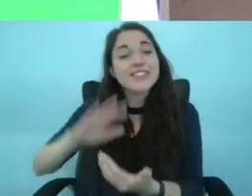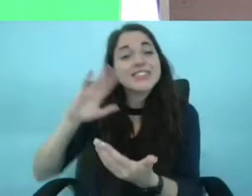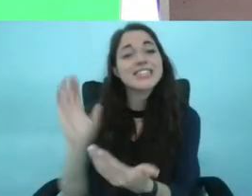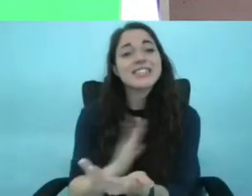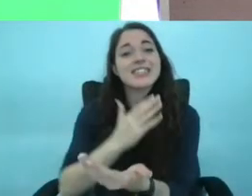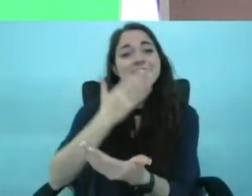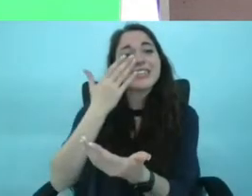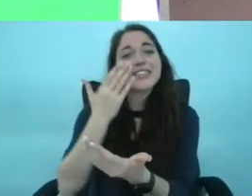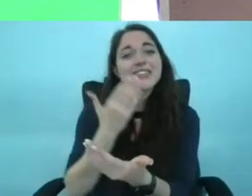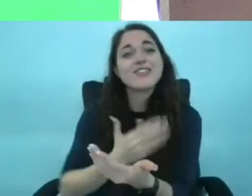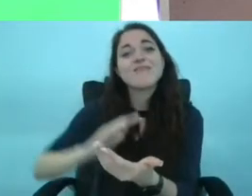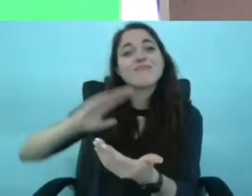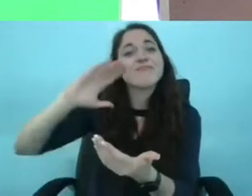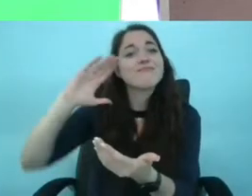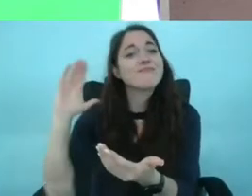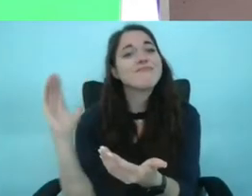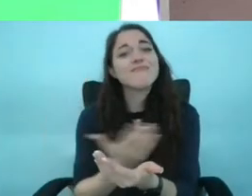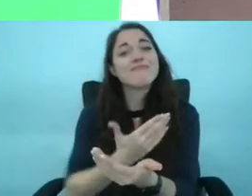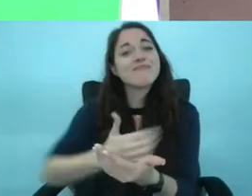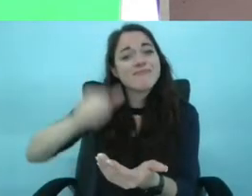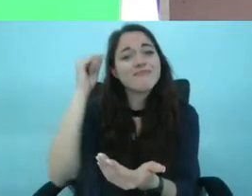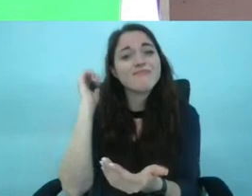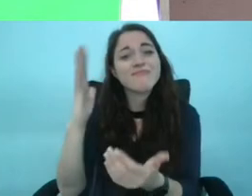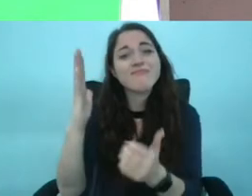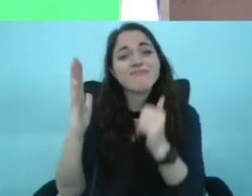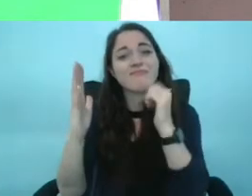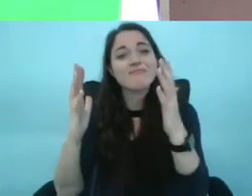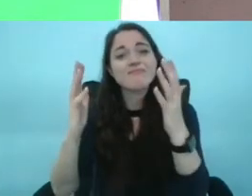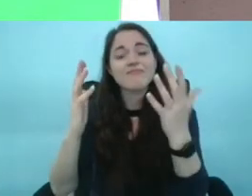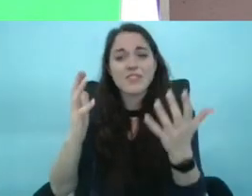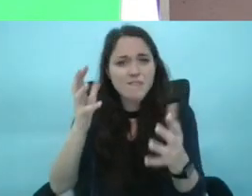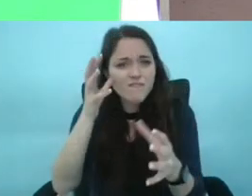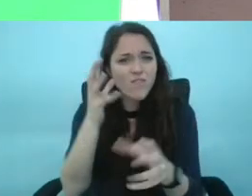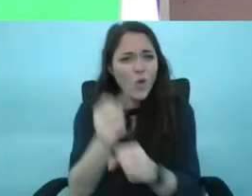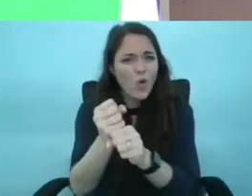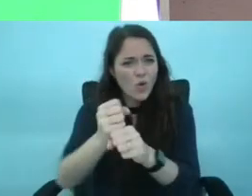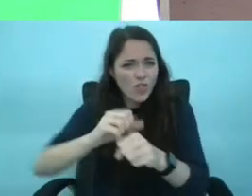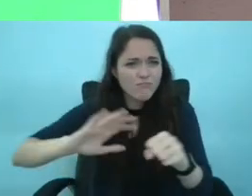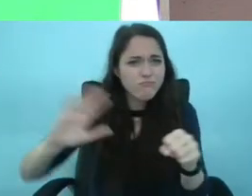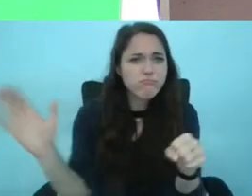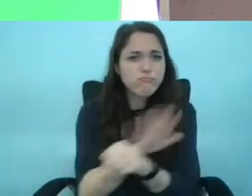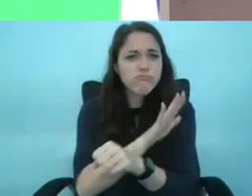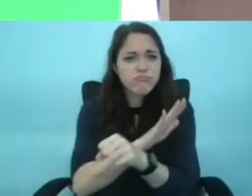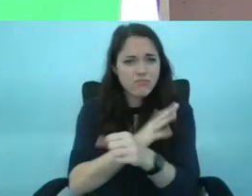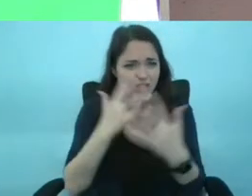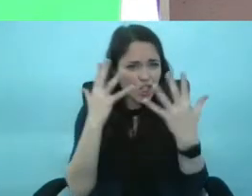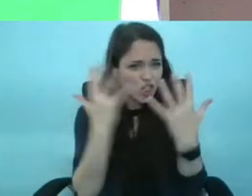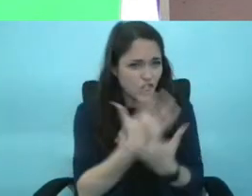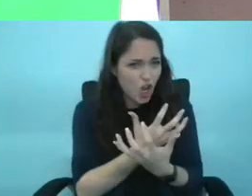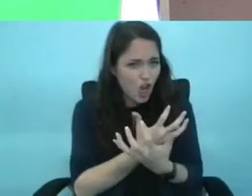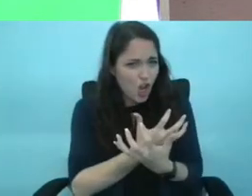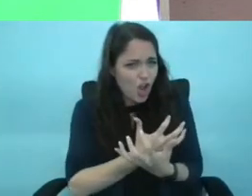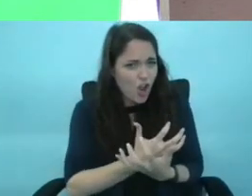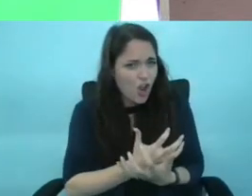Sing a song full of the faith that the dark past has taught